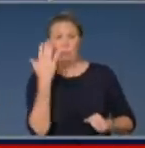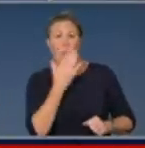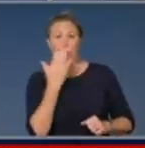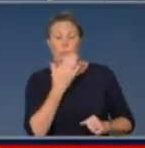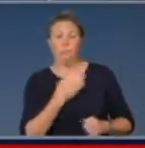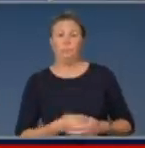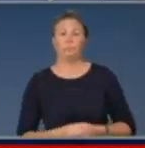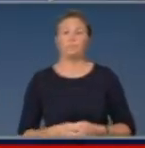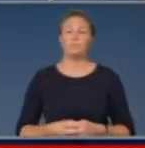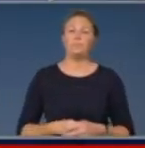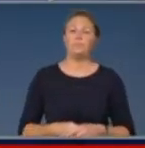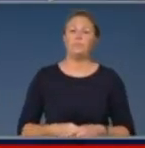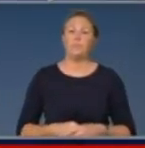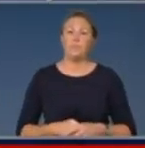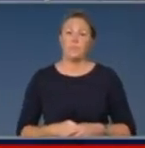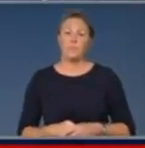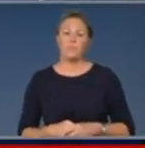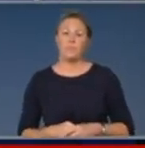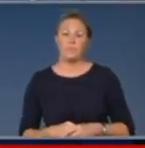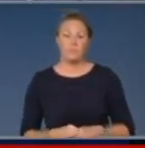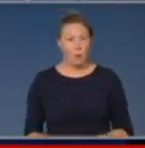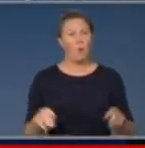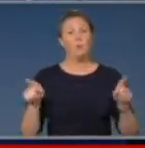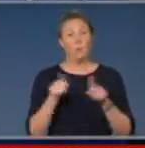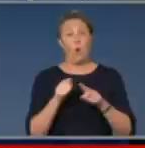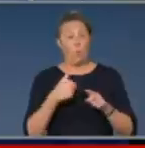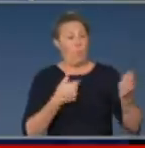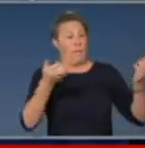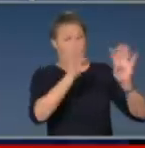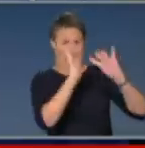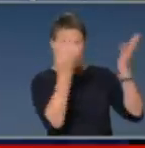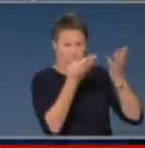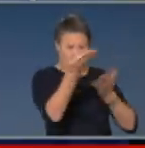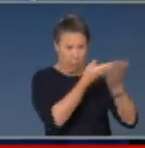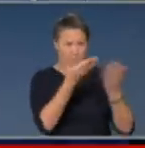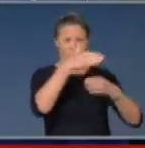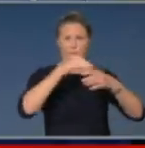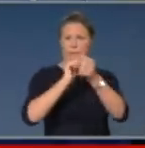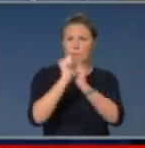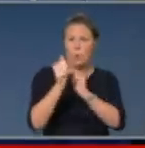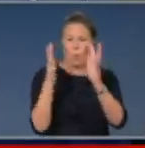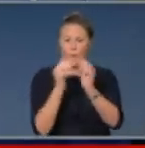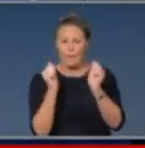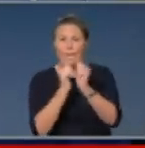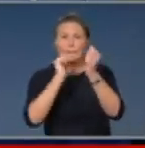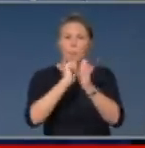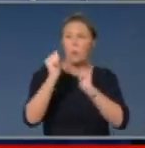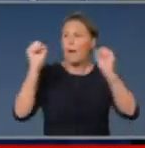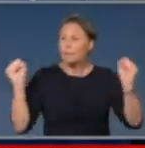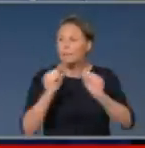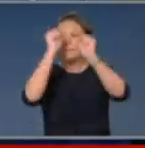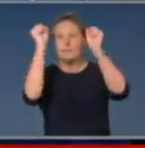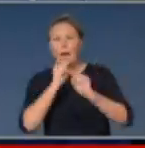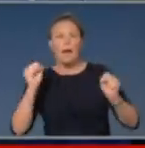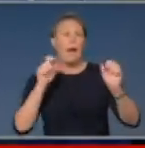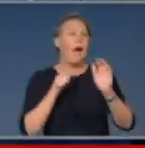national principles for sport and recreation. Those principles would address these